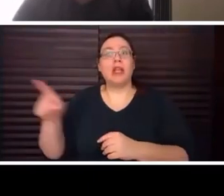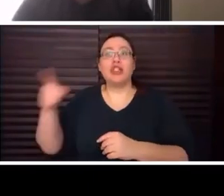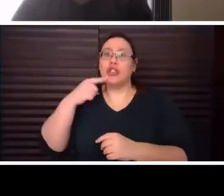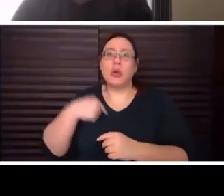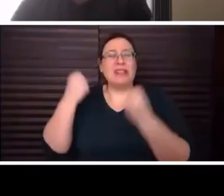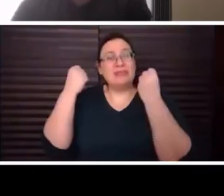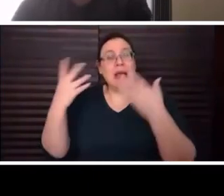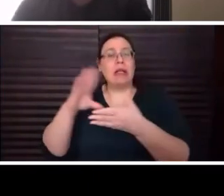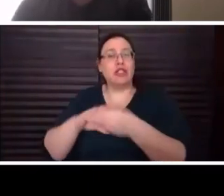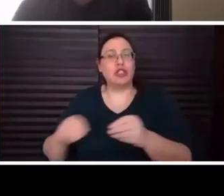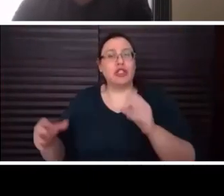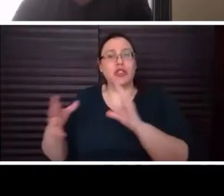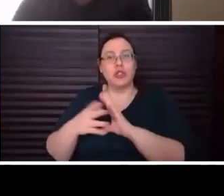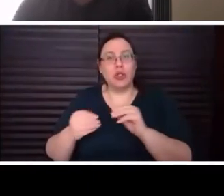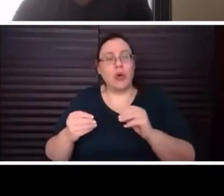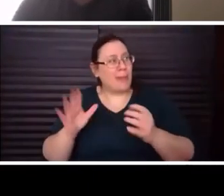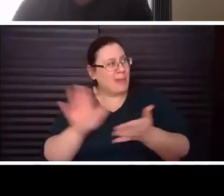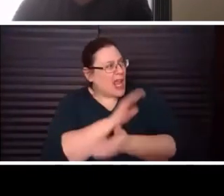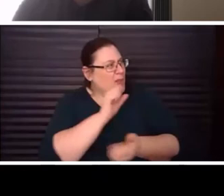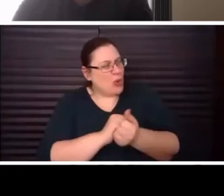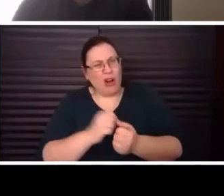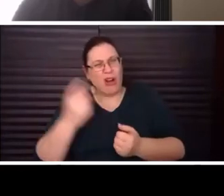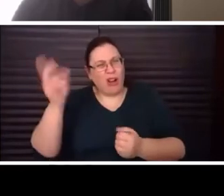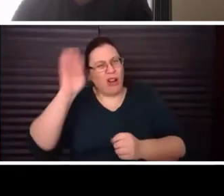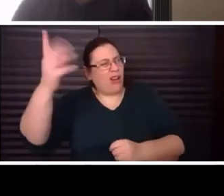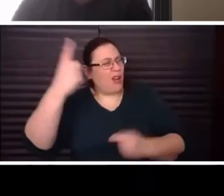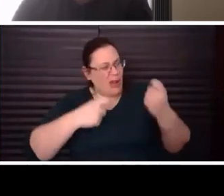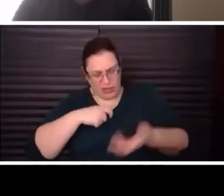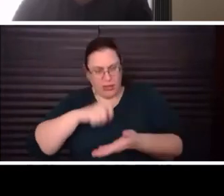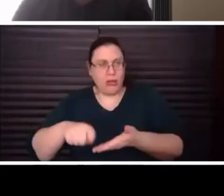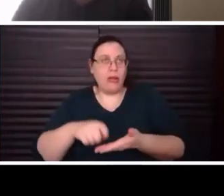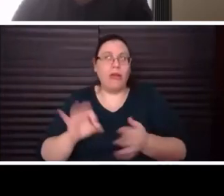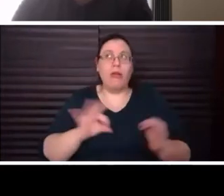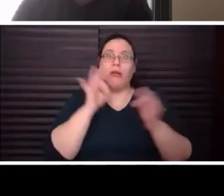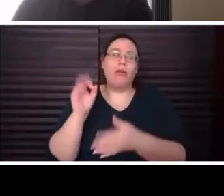stories about the questions on the paperwork that she had to answer. And,